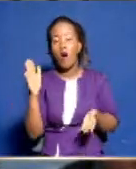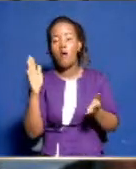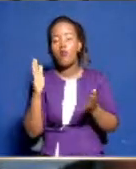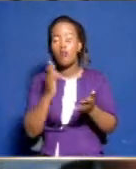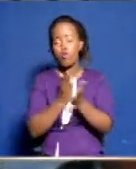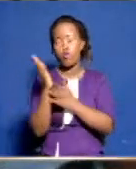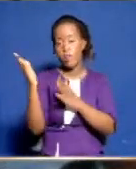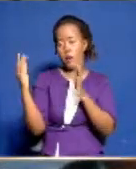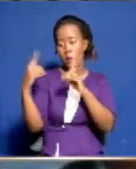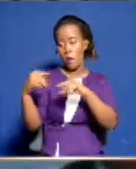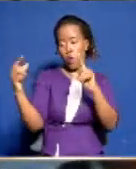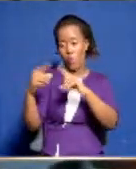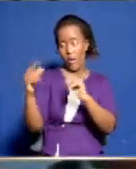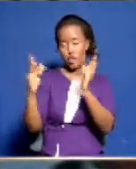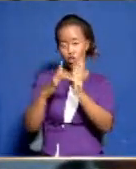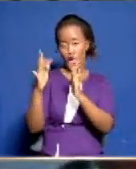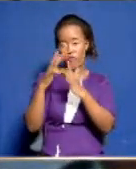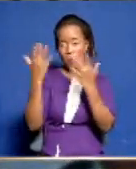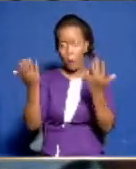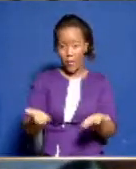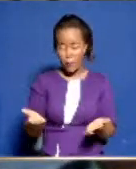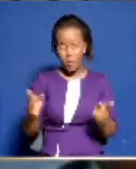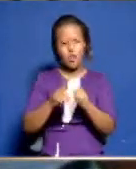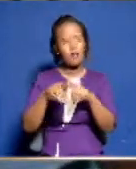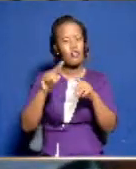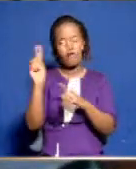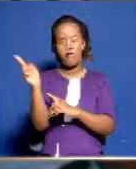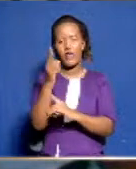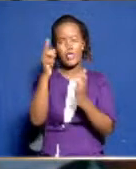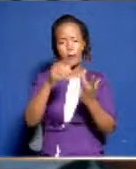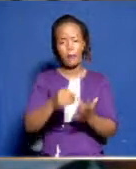neno la Biblia sana, mlipe kipaumbele.